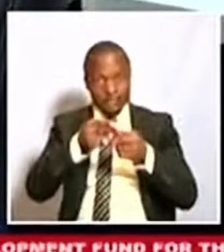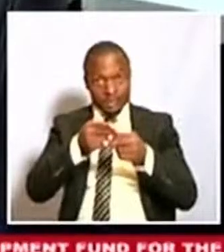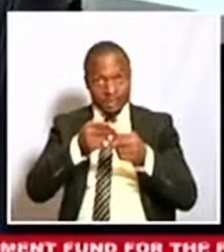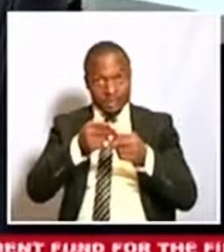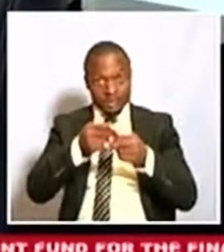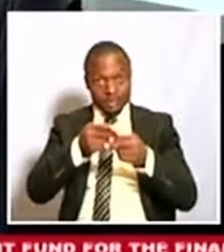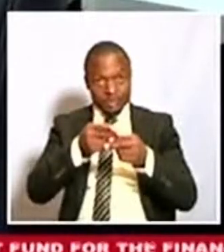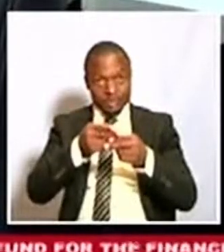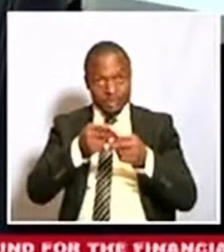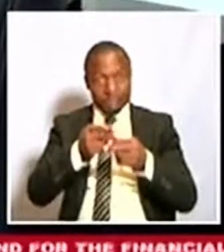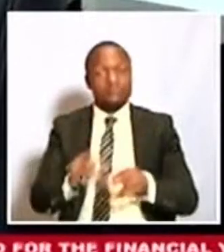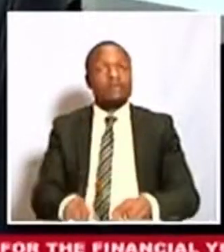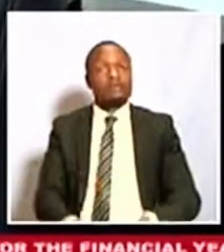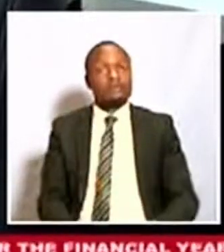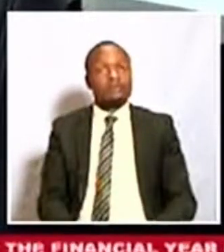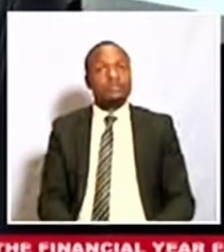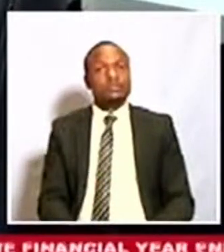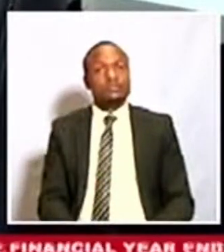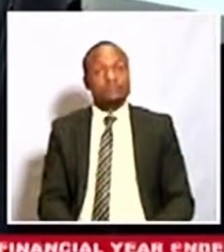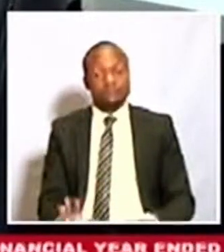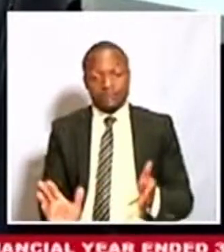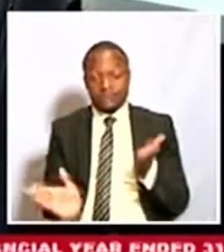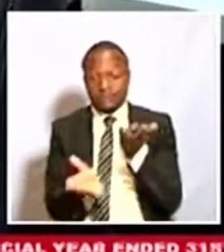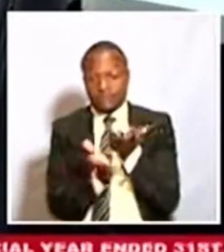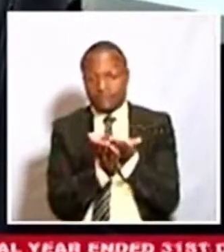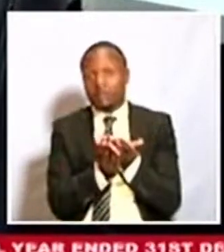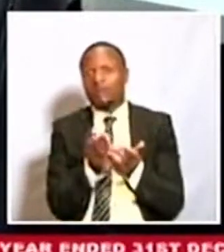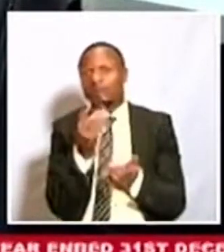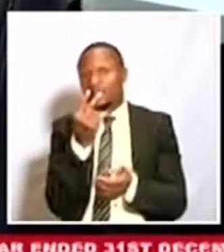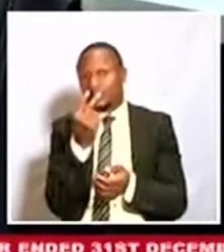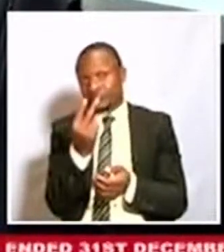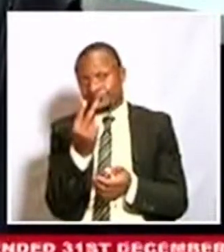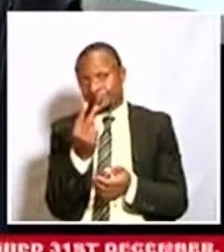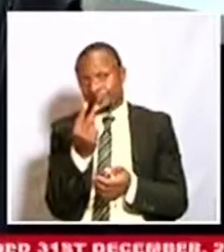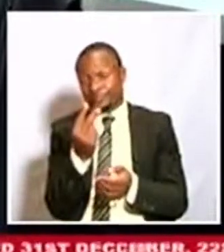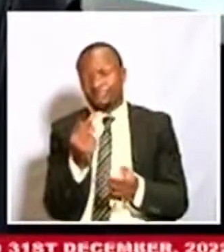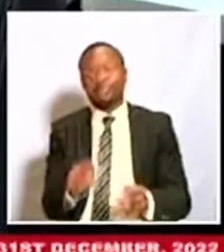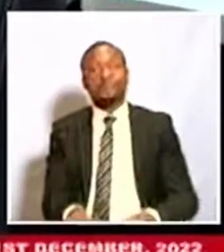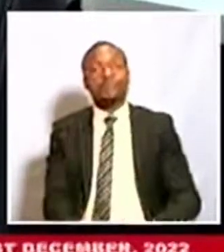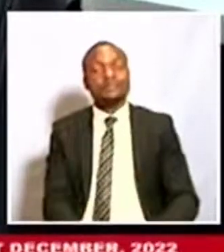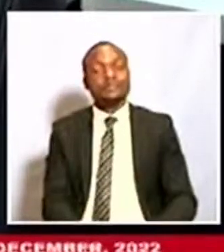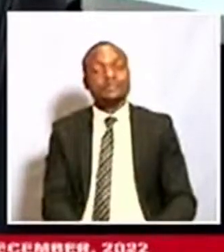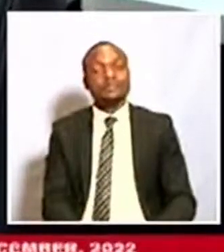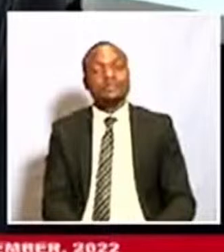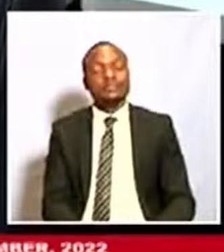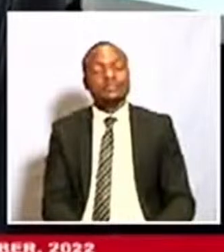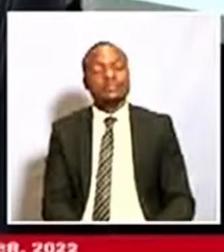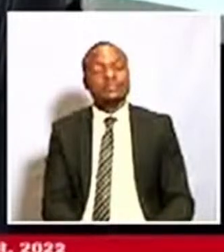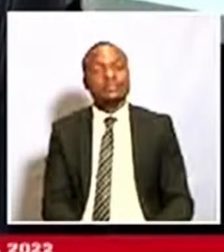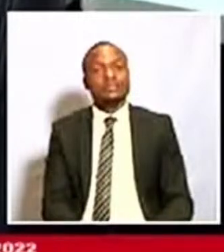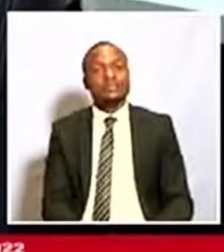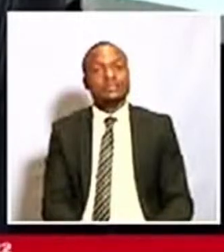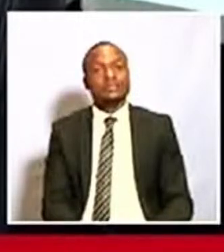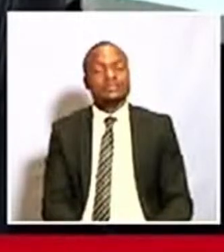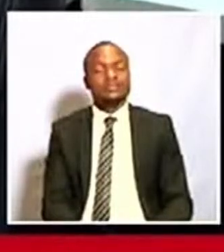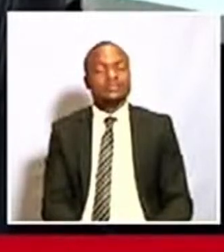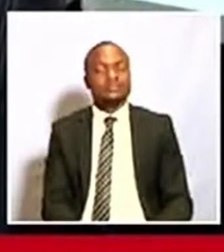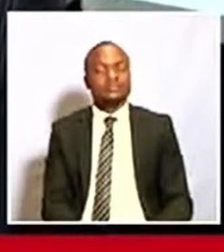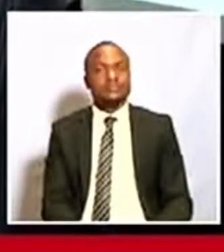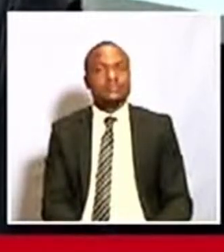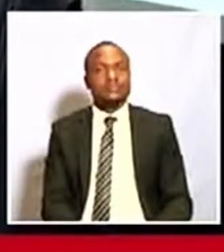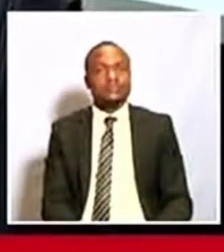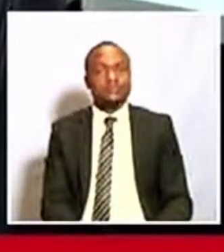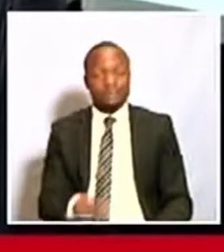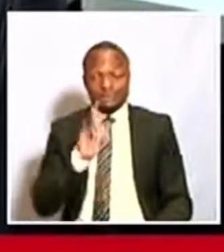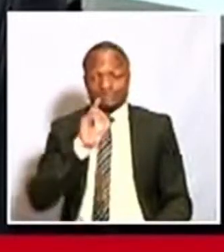where there is, that is appendix 2, I think. almost, I think it should be